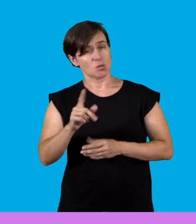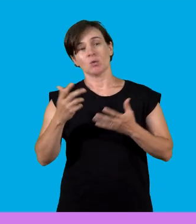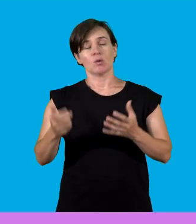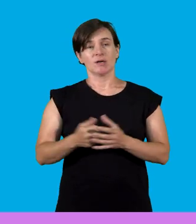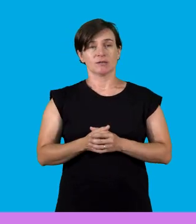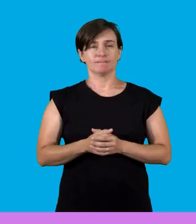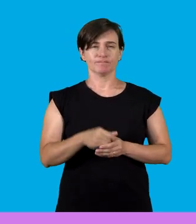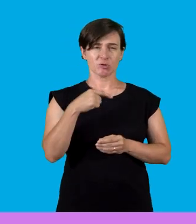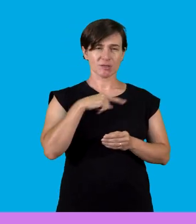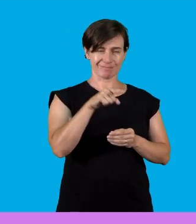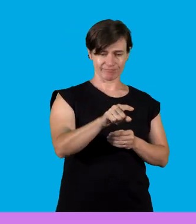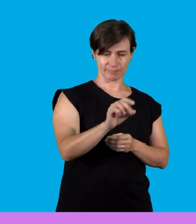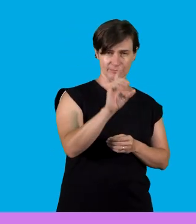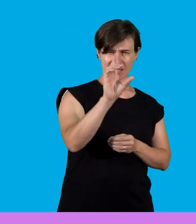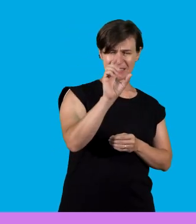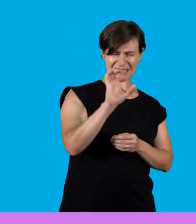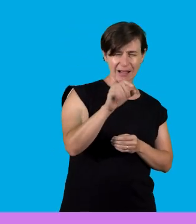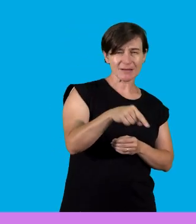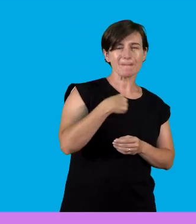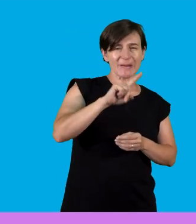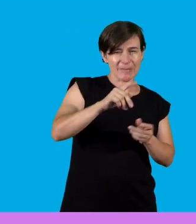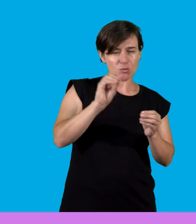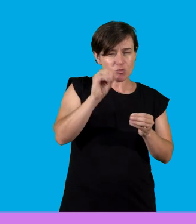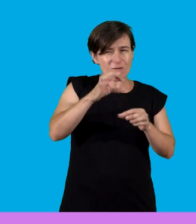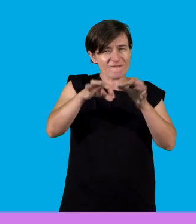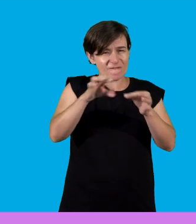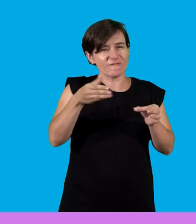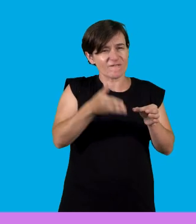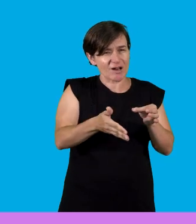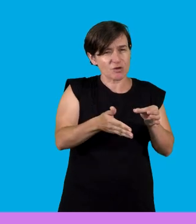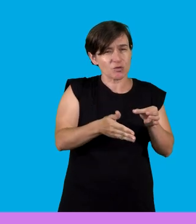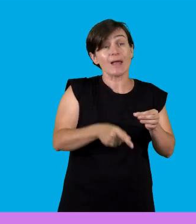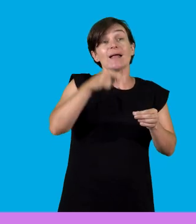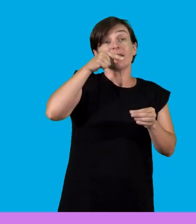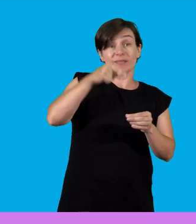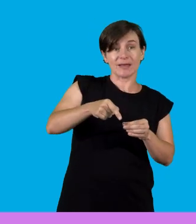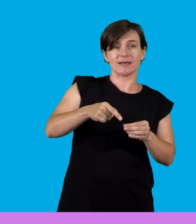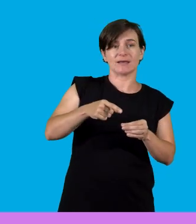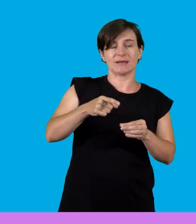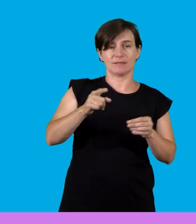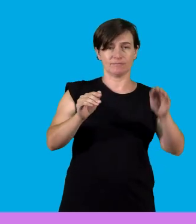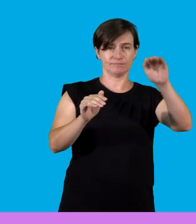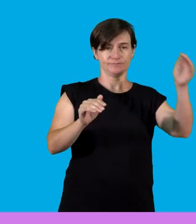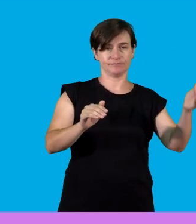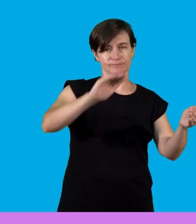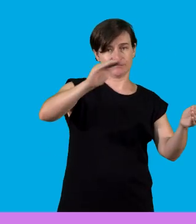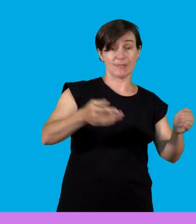are going to substitute first, then we are going to multiply by